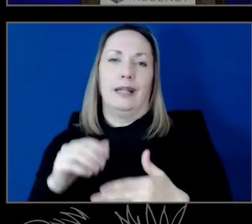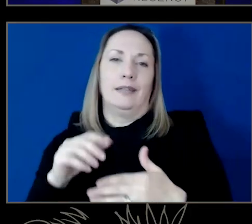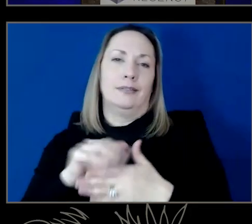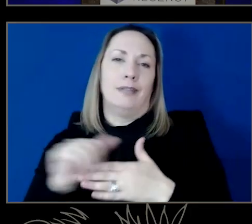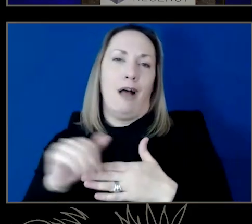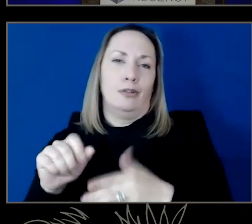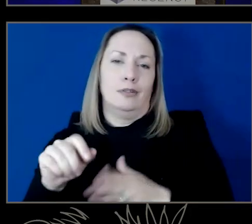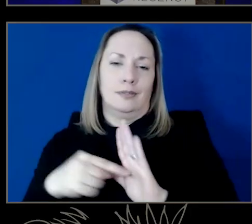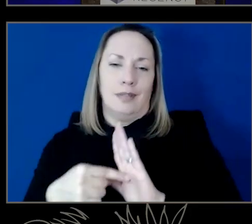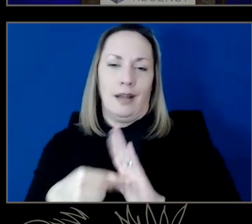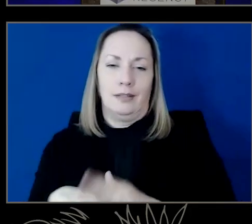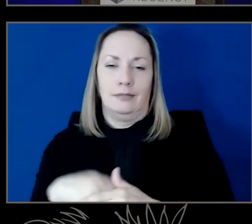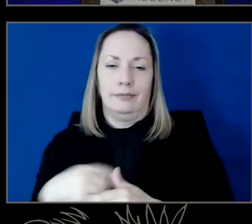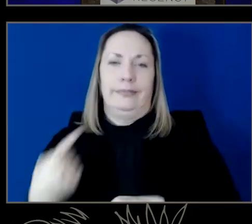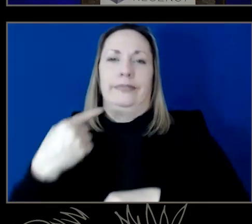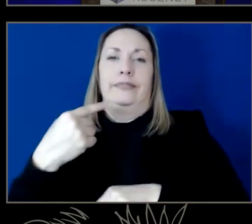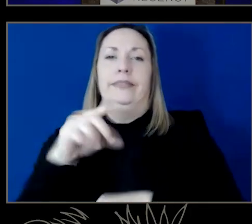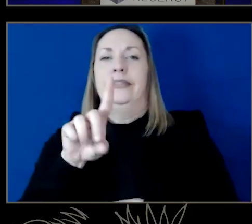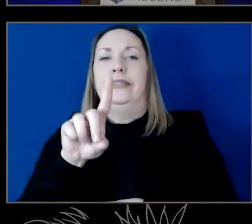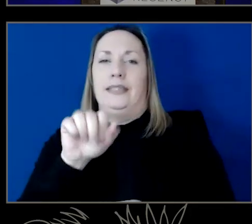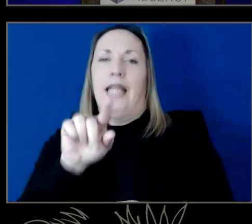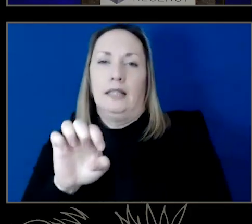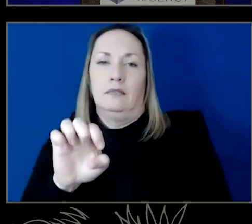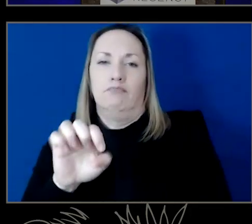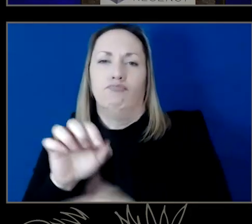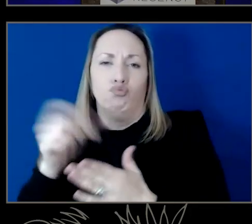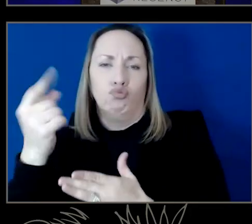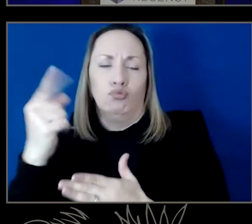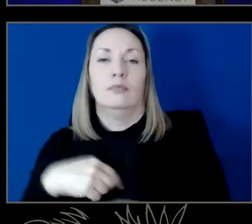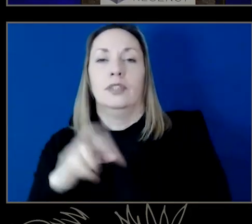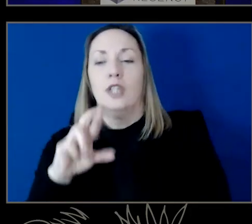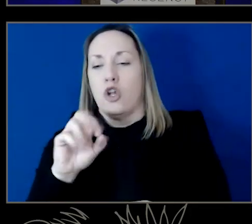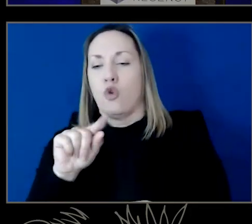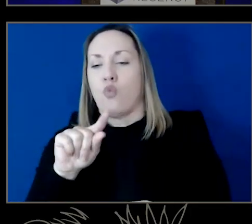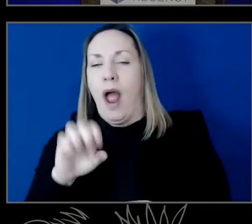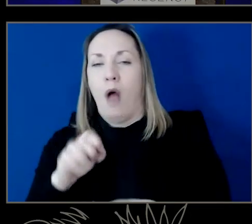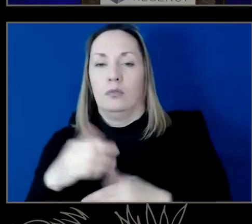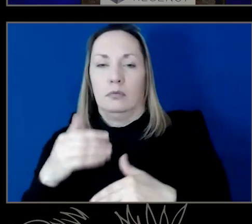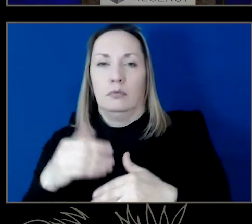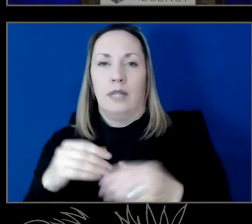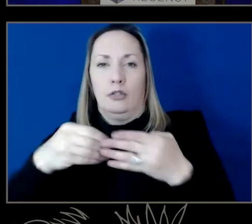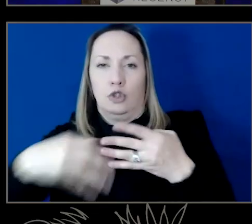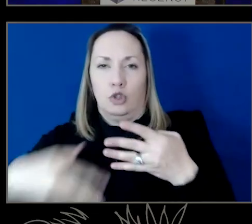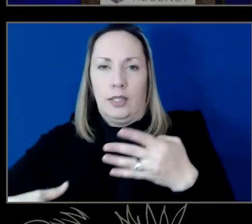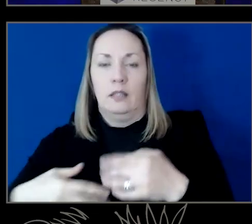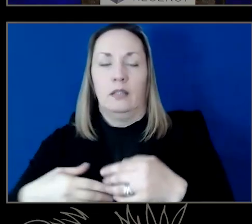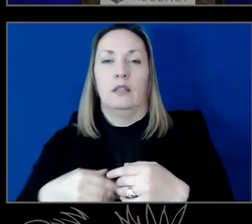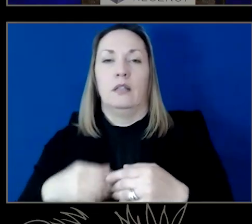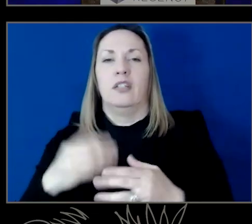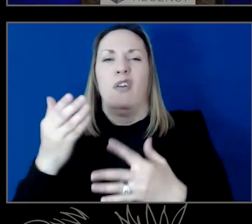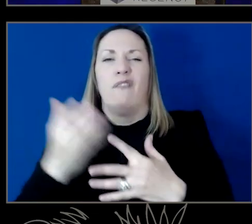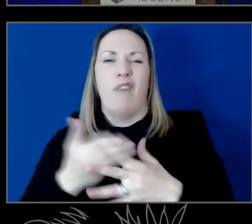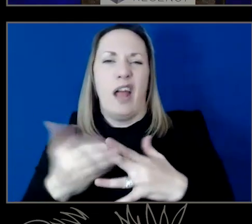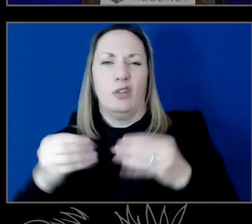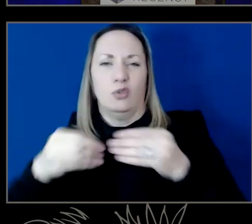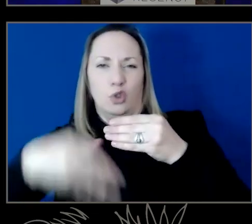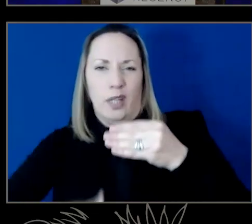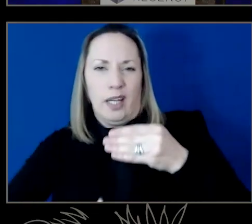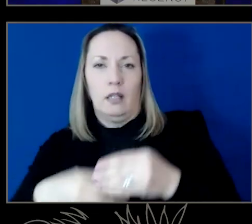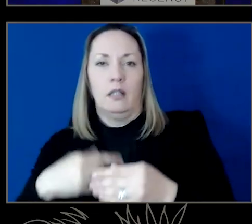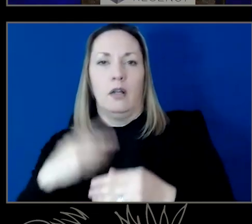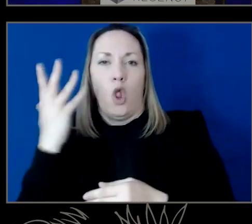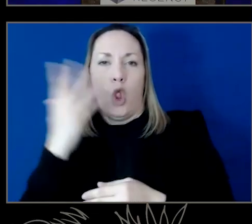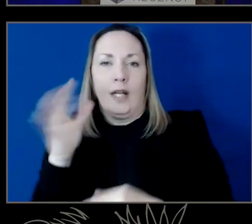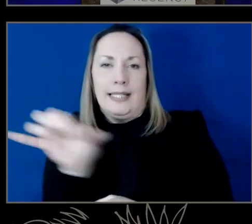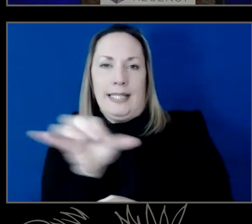like a dynamic one. So it makes sense. Like your route and your tree, your file tree looks very similar to what your URL paths